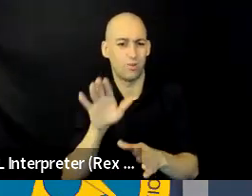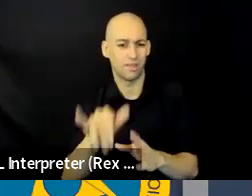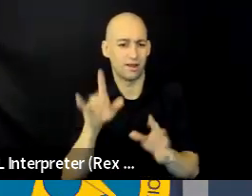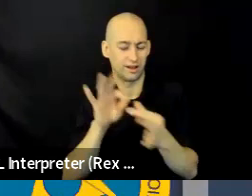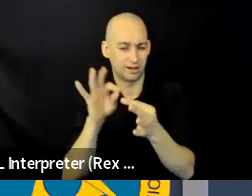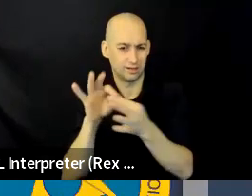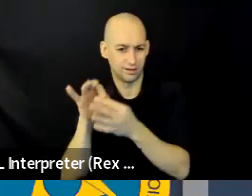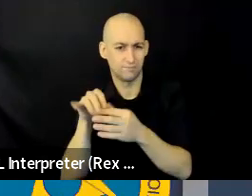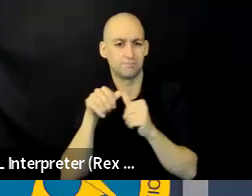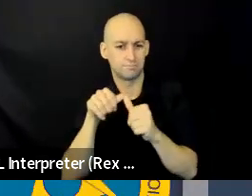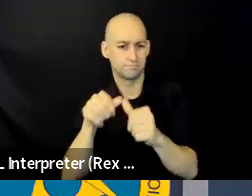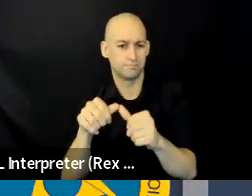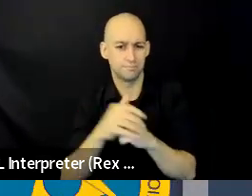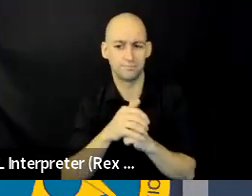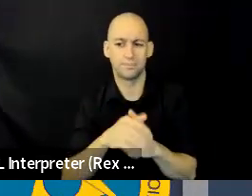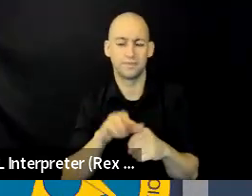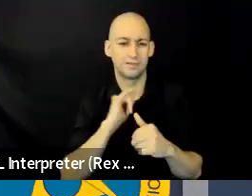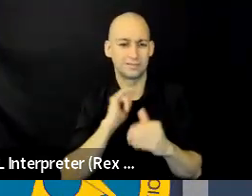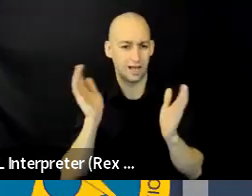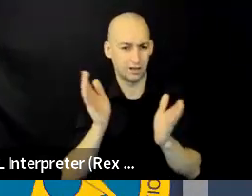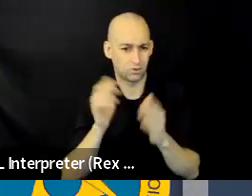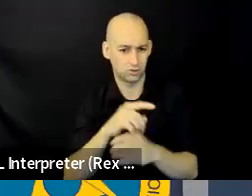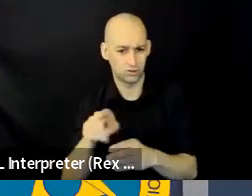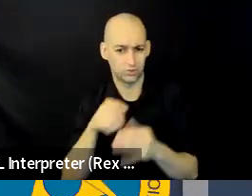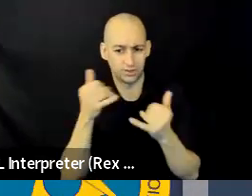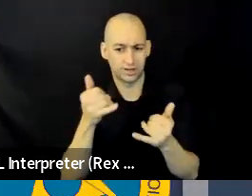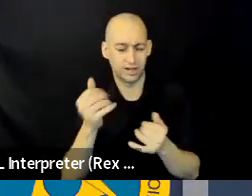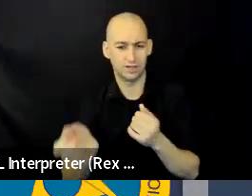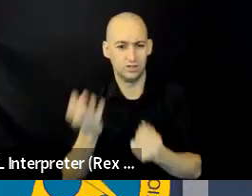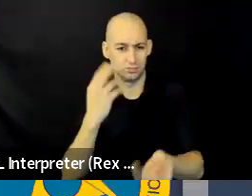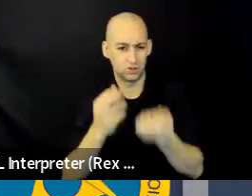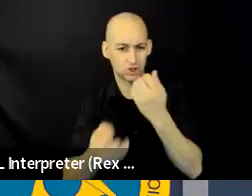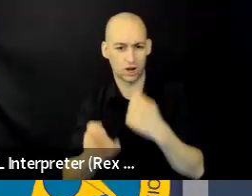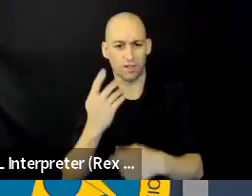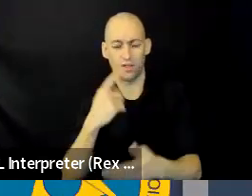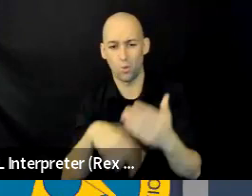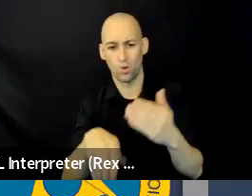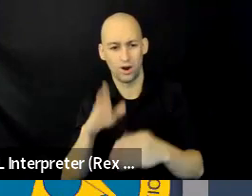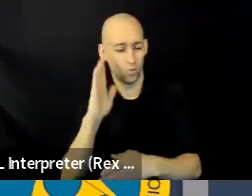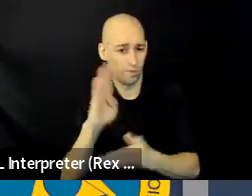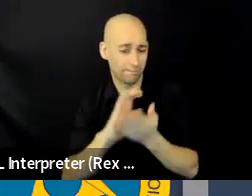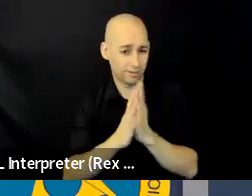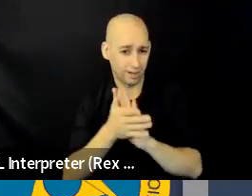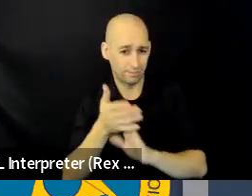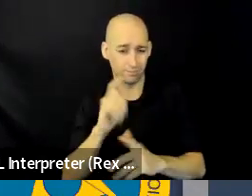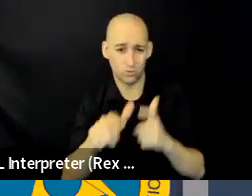maintained. And so I urge you today, as we juggle what could be a hugely